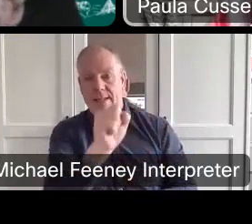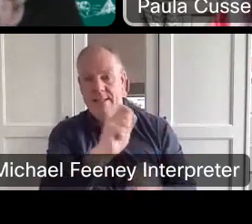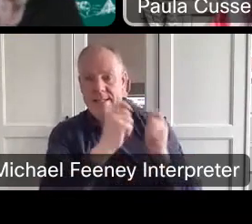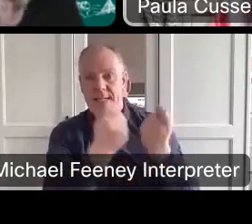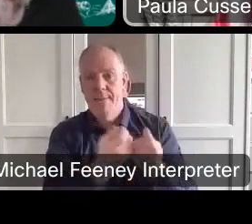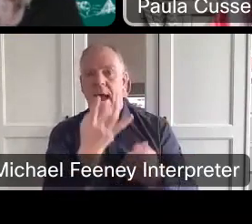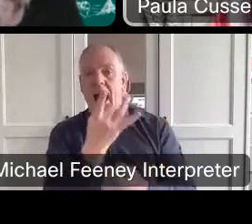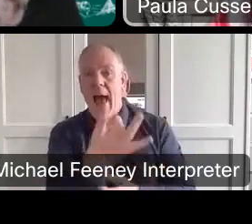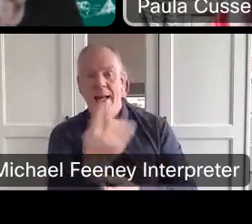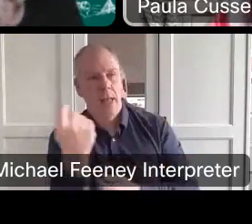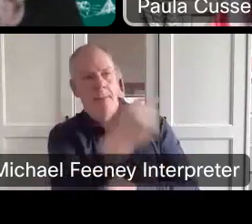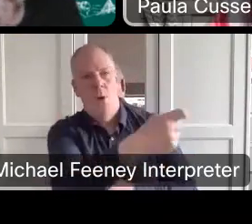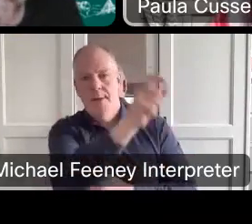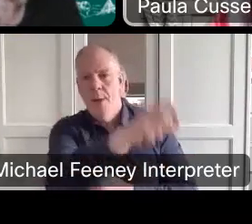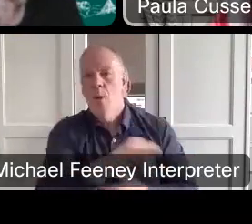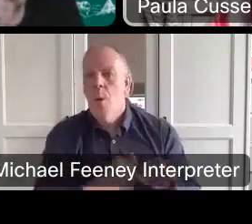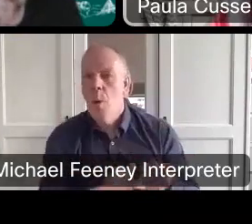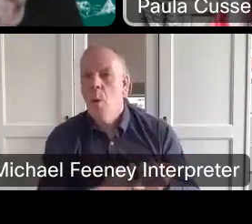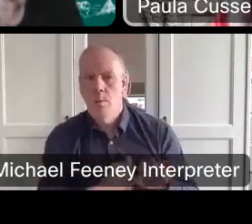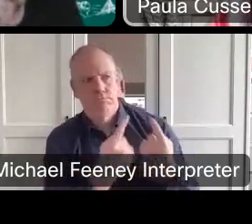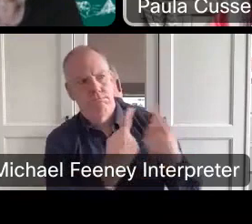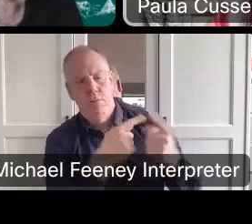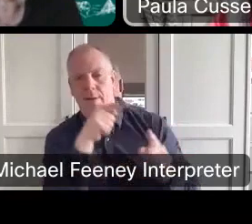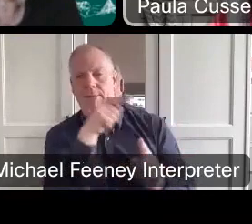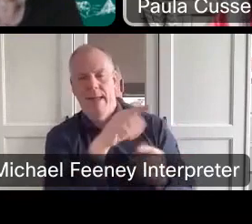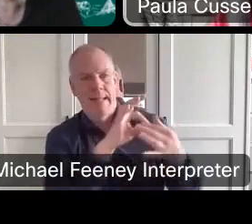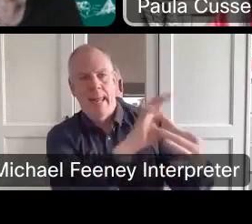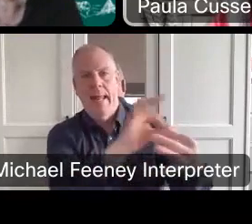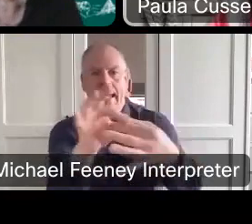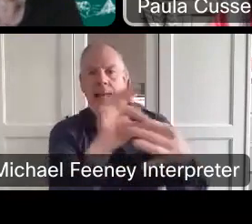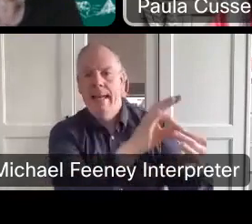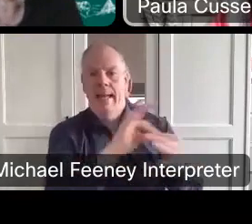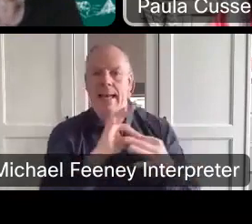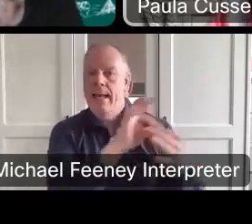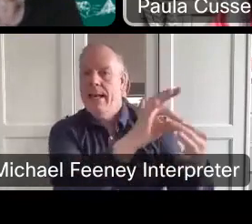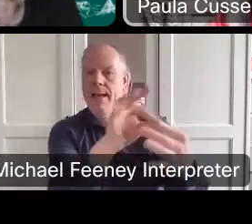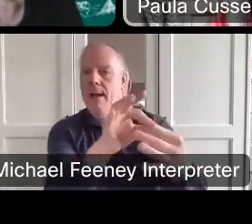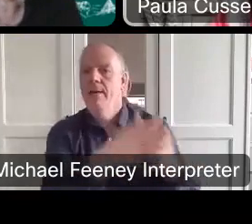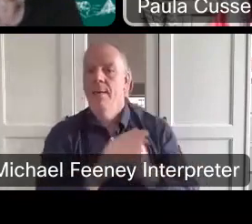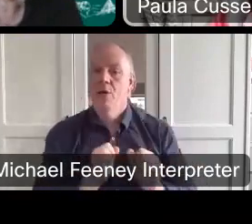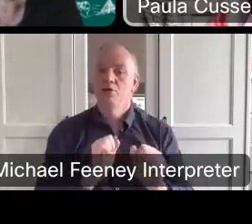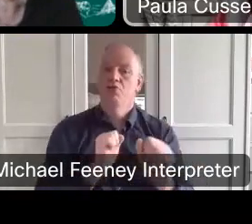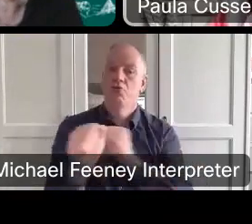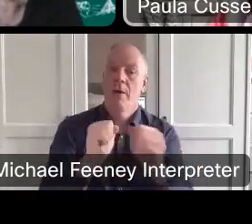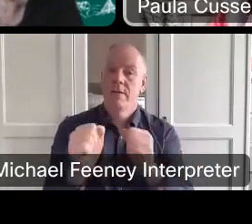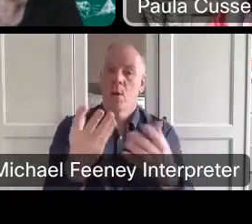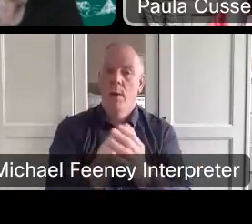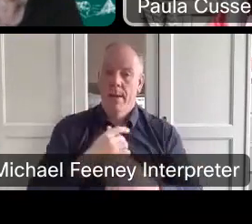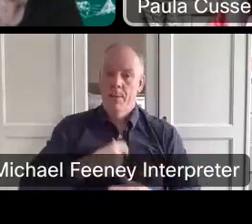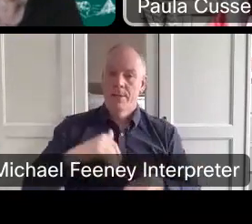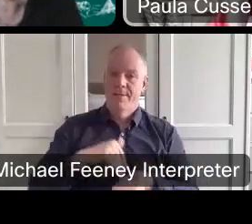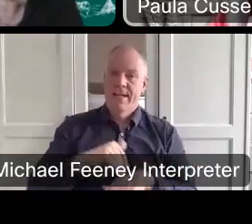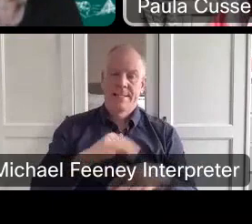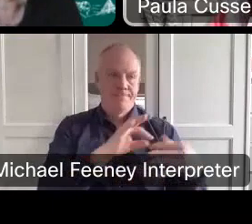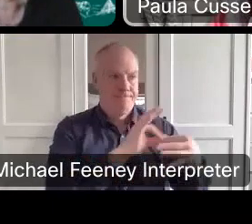requesting the appointment of a designated person, and they become the link person between the services and the people who are